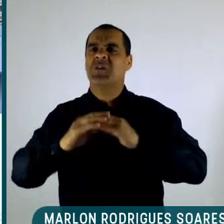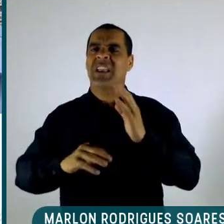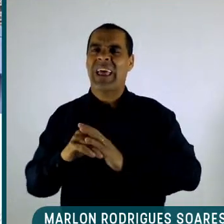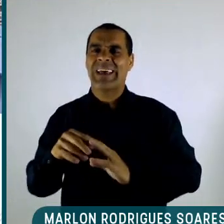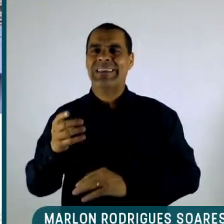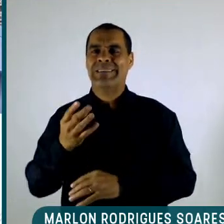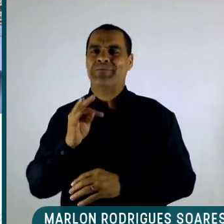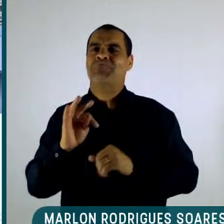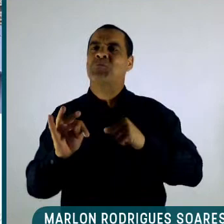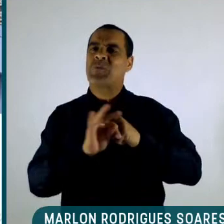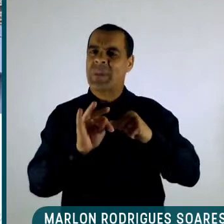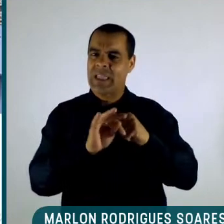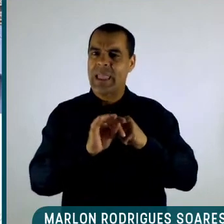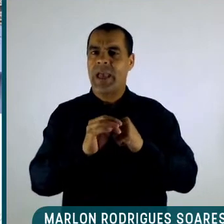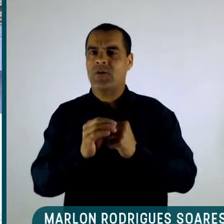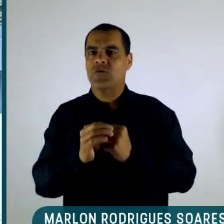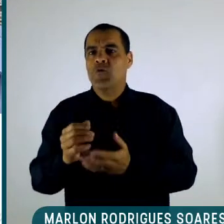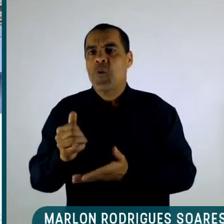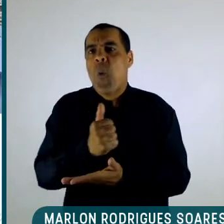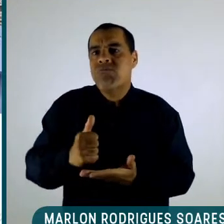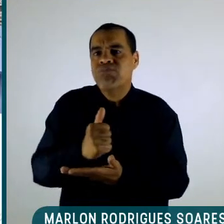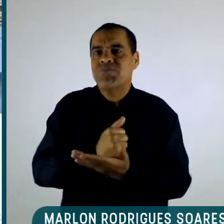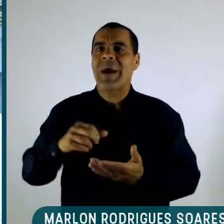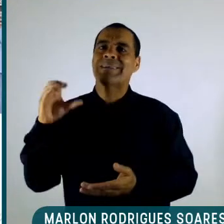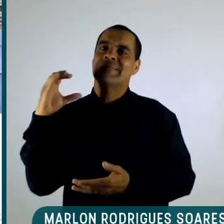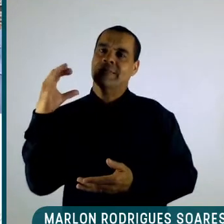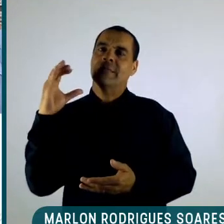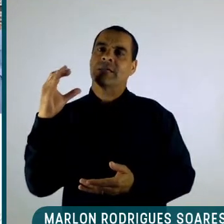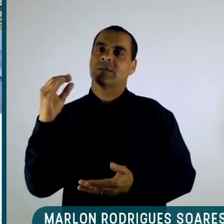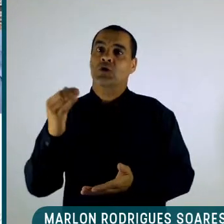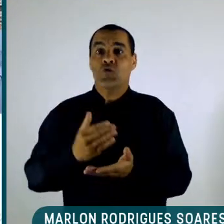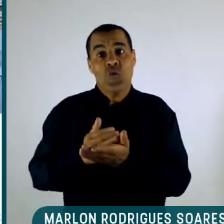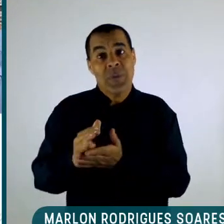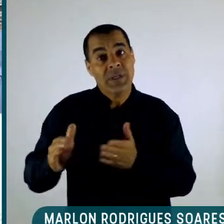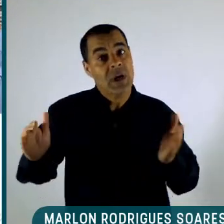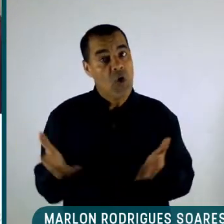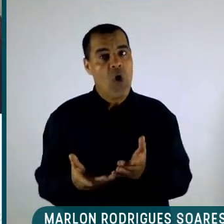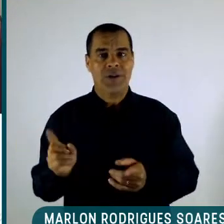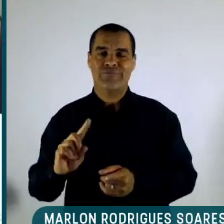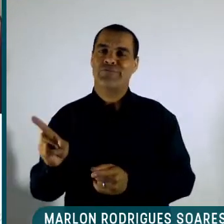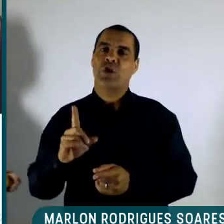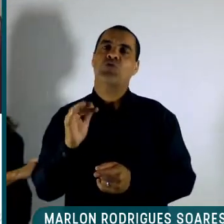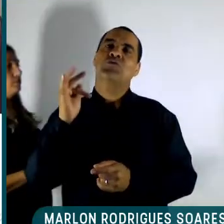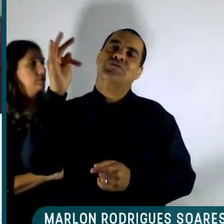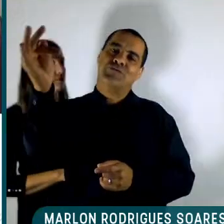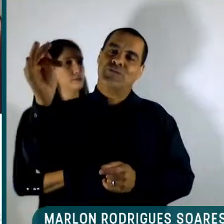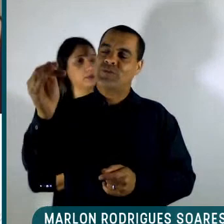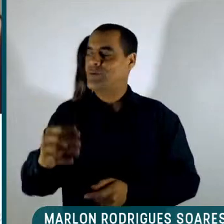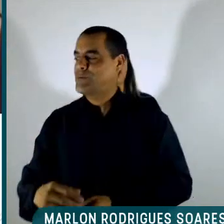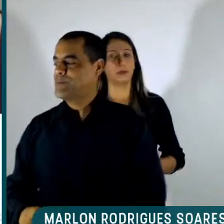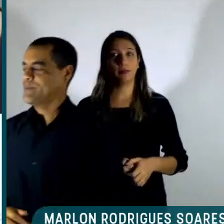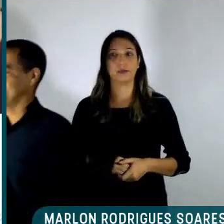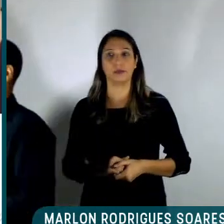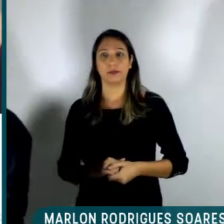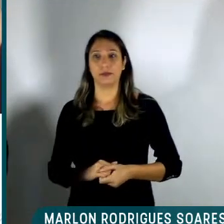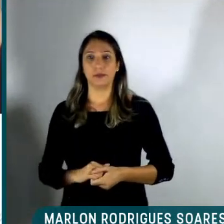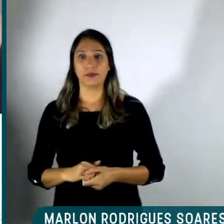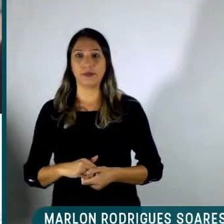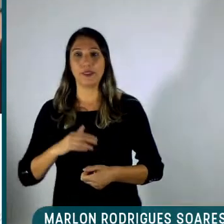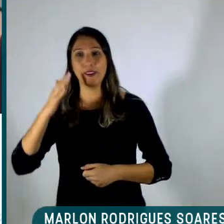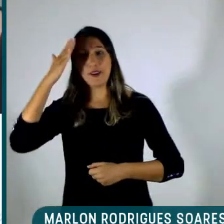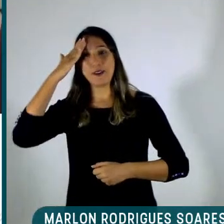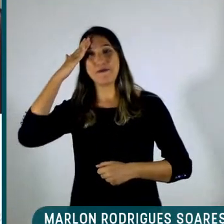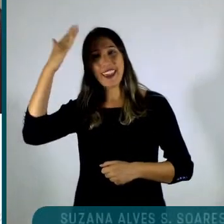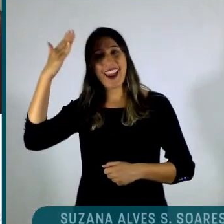and that will be tested based on science, what the population needs, and that starts now, not in the future. Thank you,